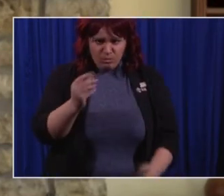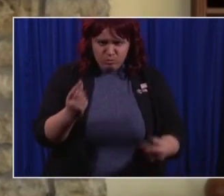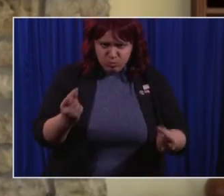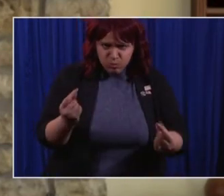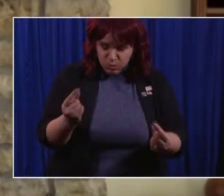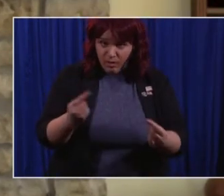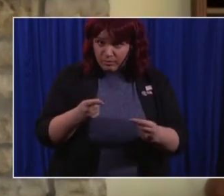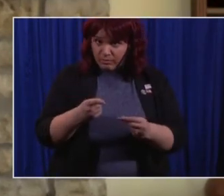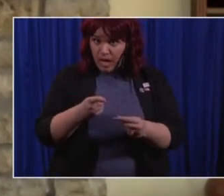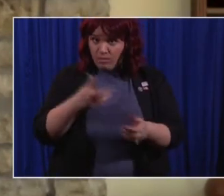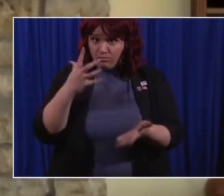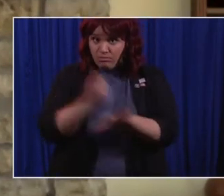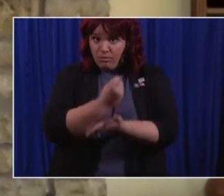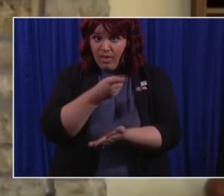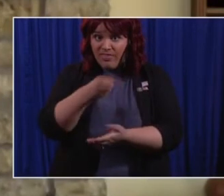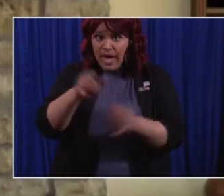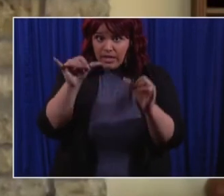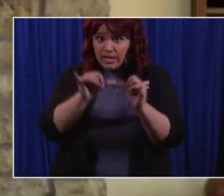Yeah,